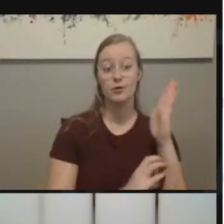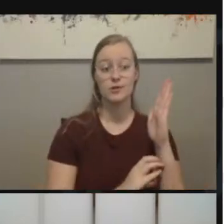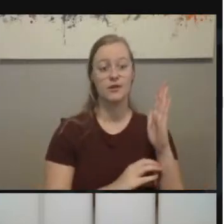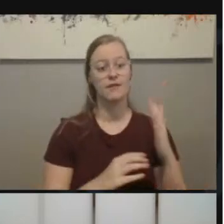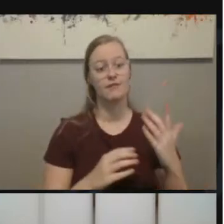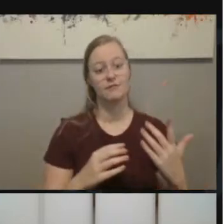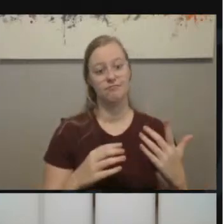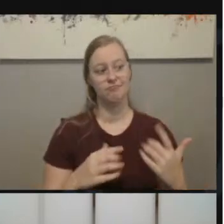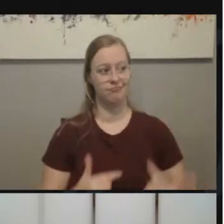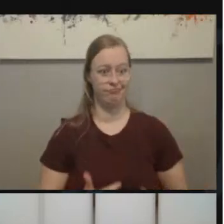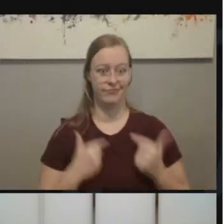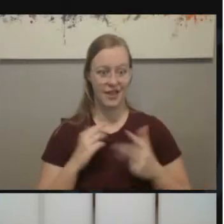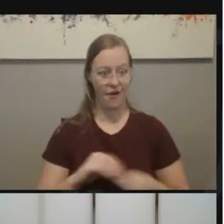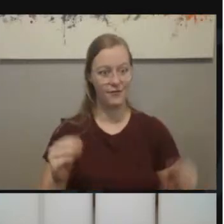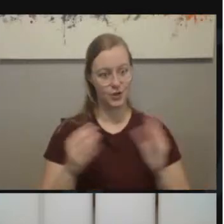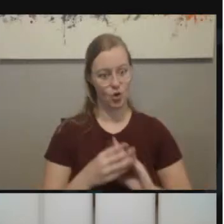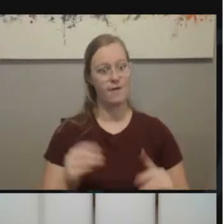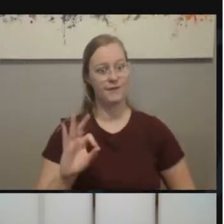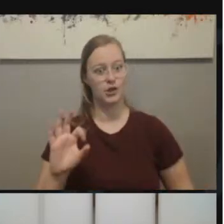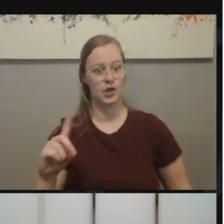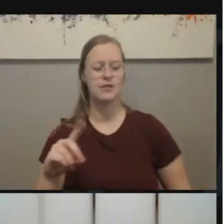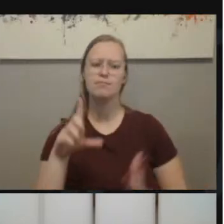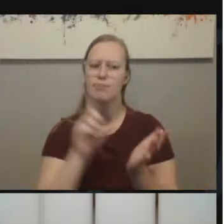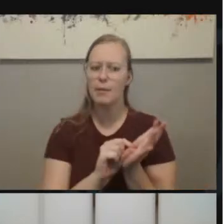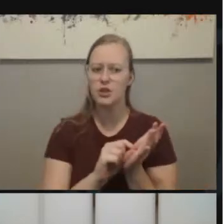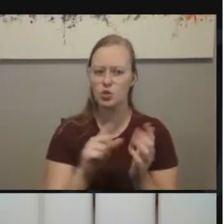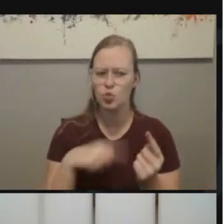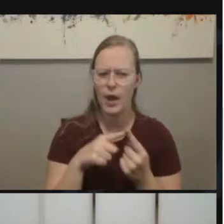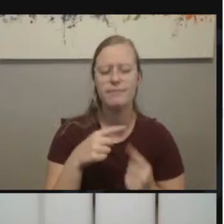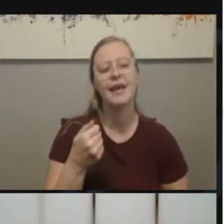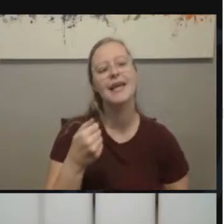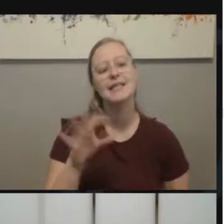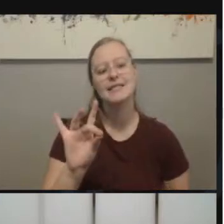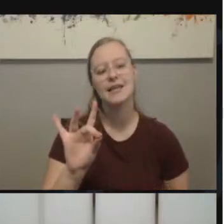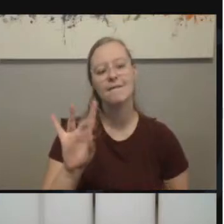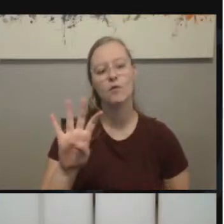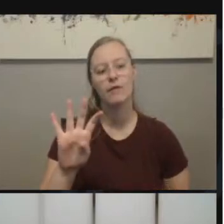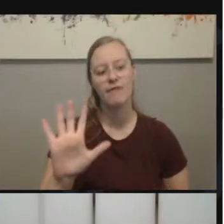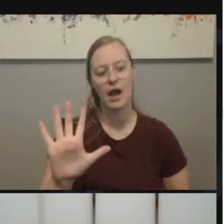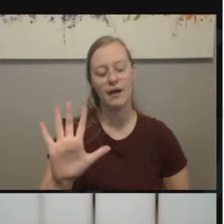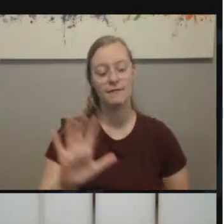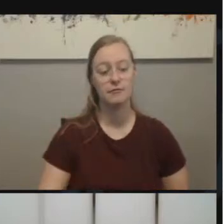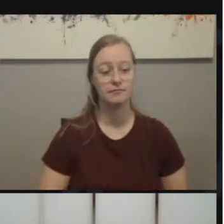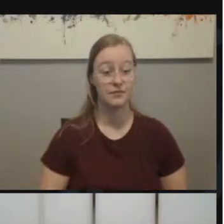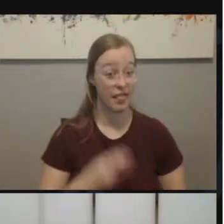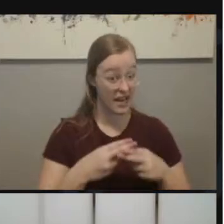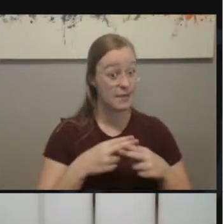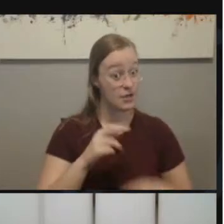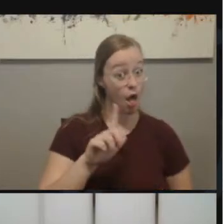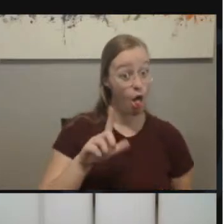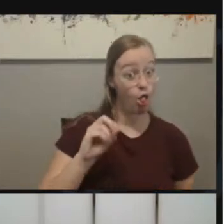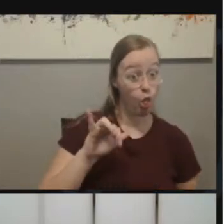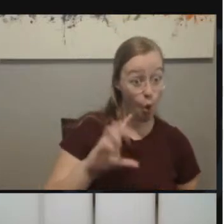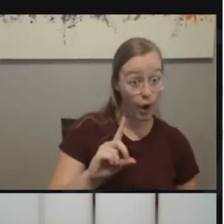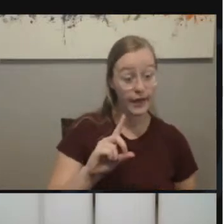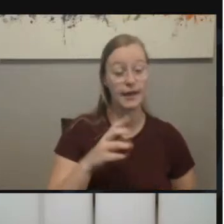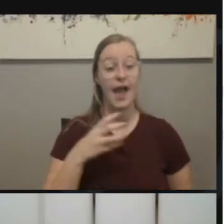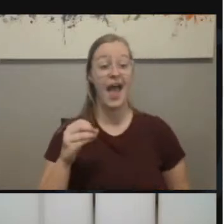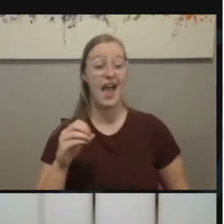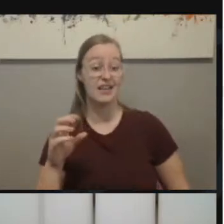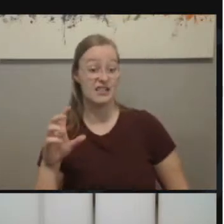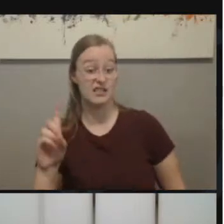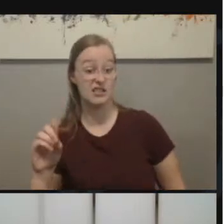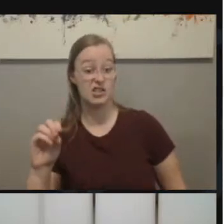of Frederick Douglass, published in 1845. The names Lloyd and Douglass will be linked in